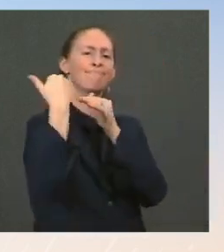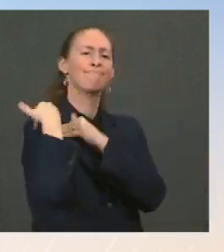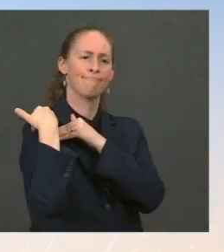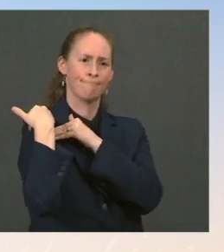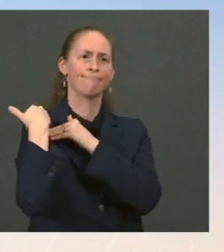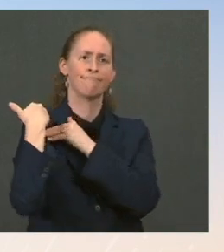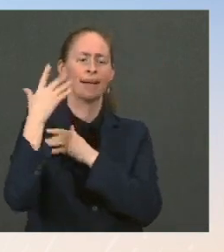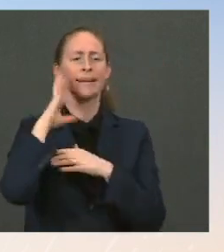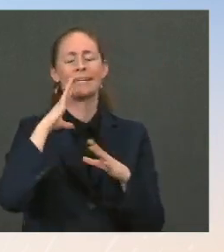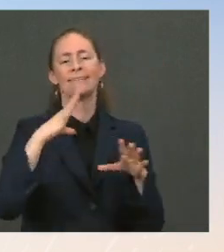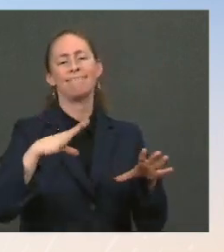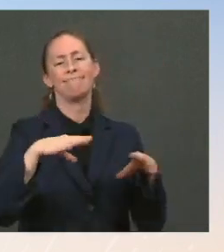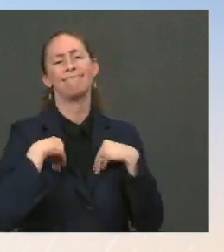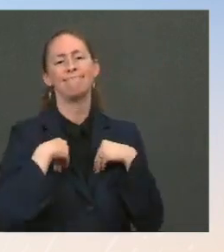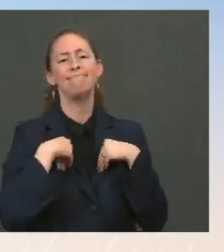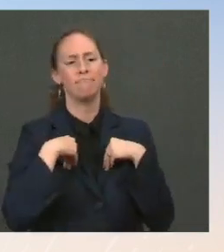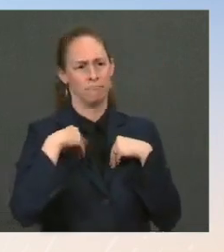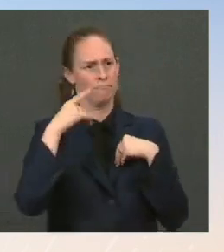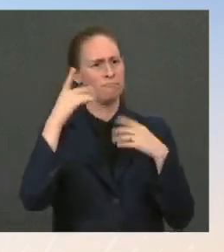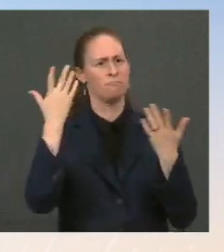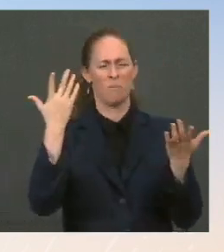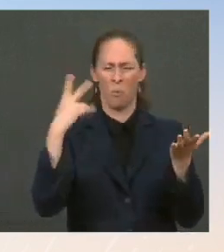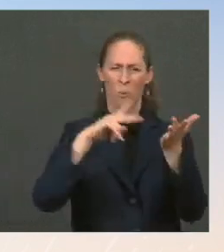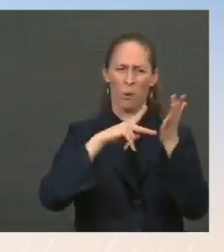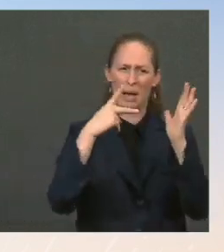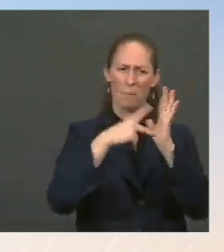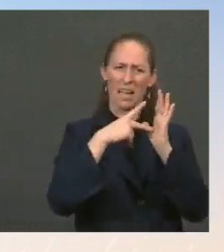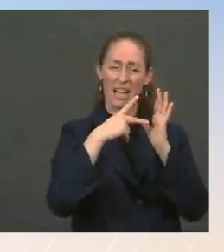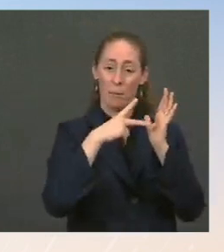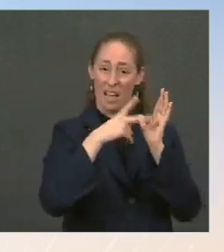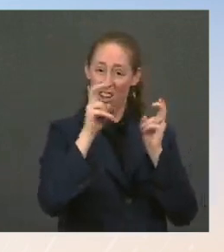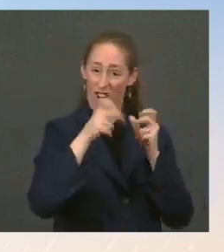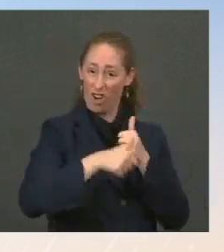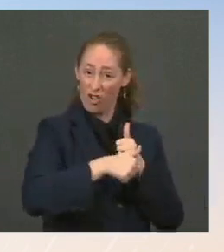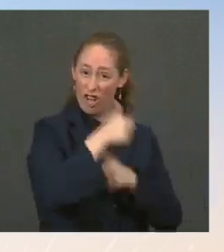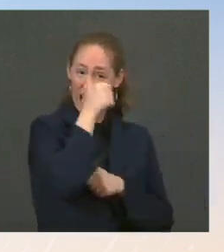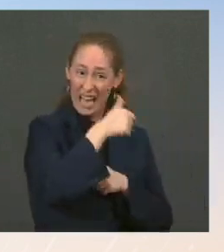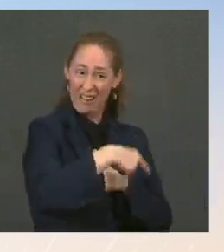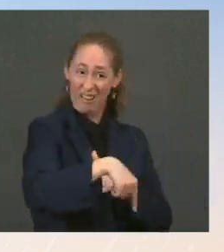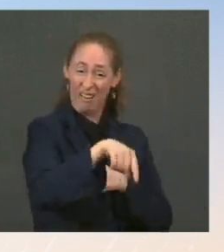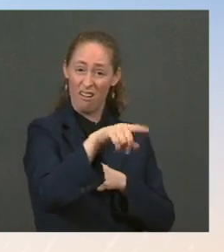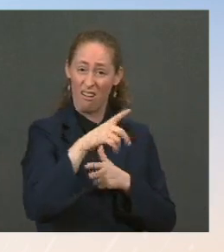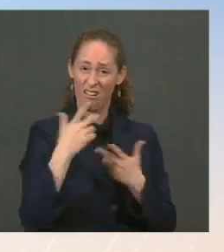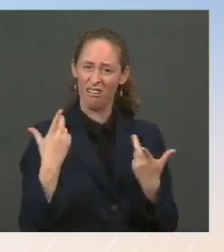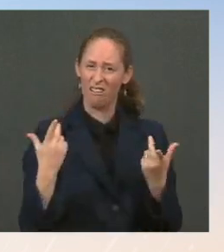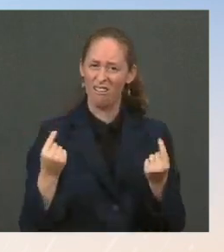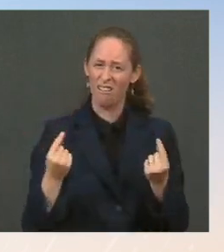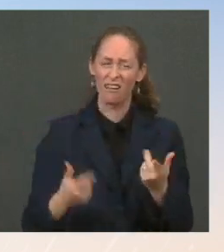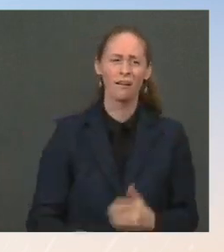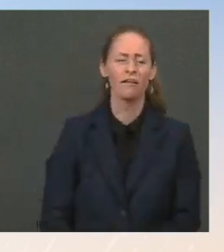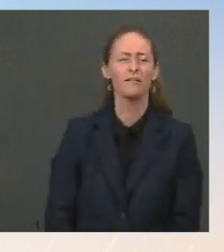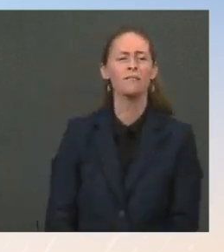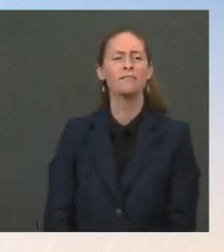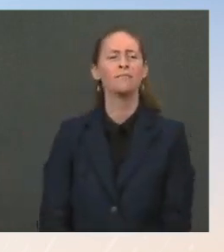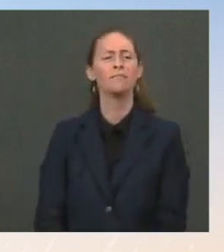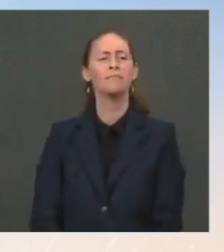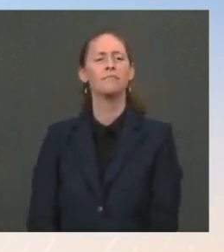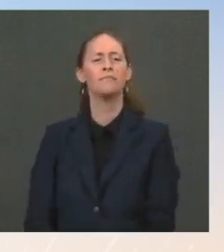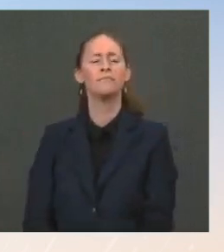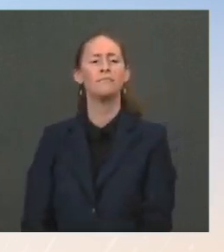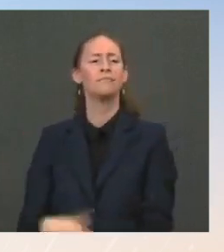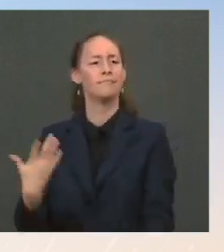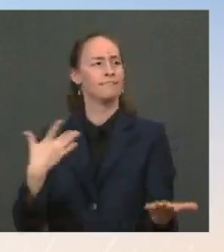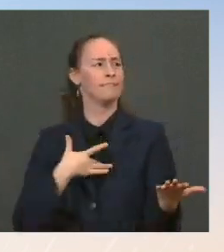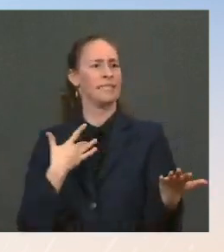mean by that? What political risk is he acknowledging there for Democrats? Well, I think one of the reasons we're at this point is